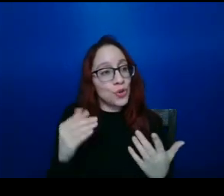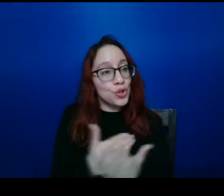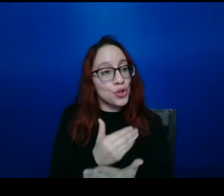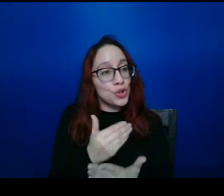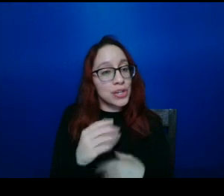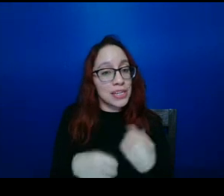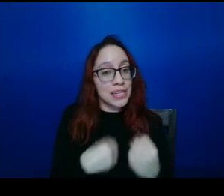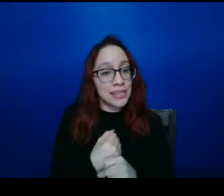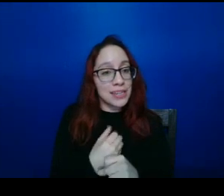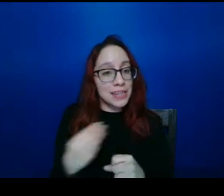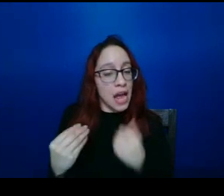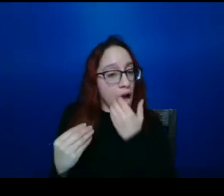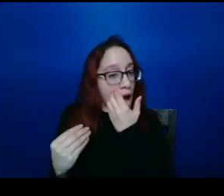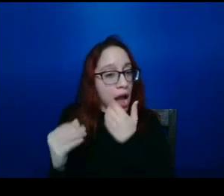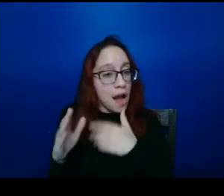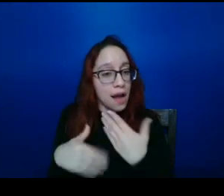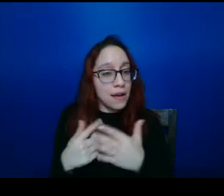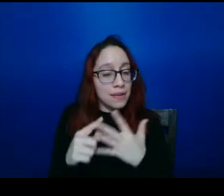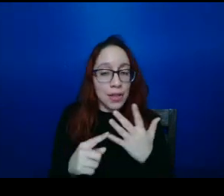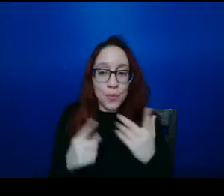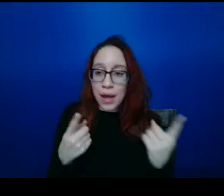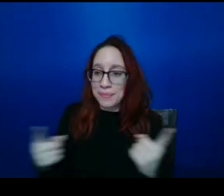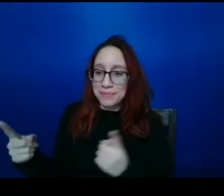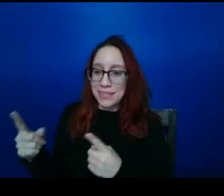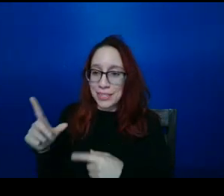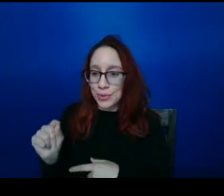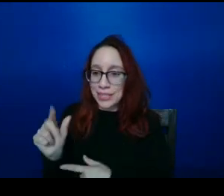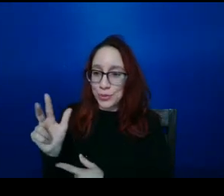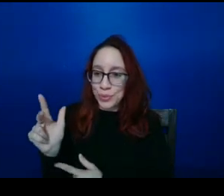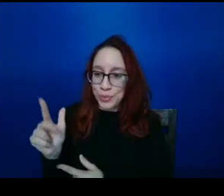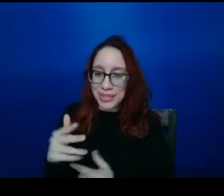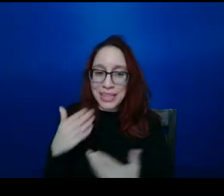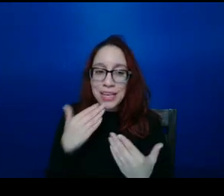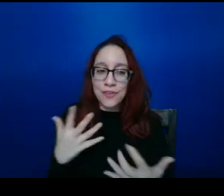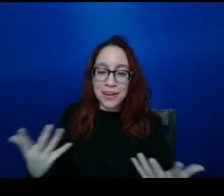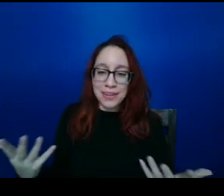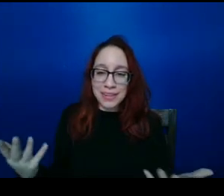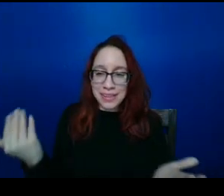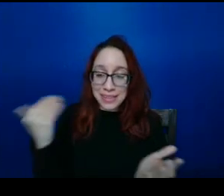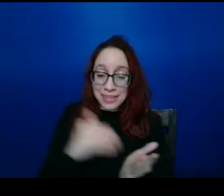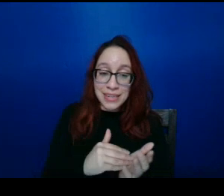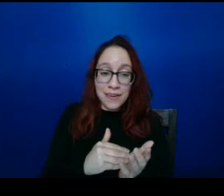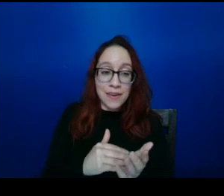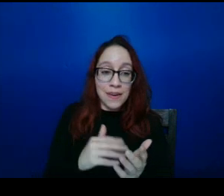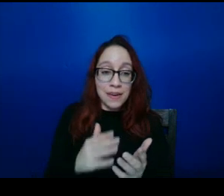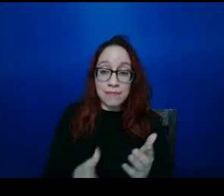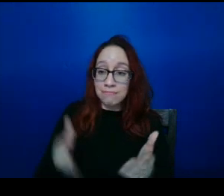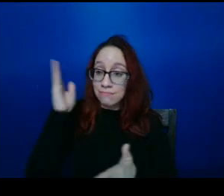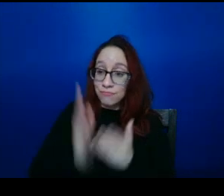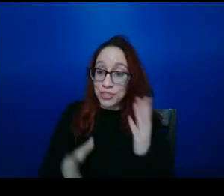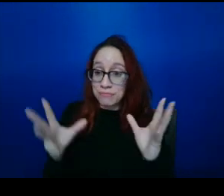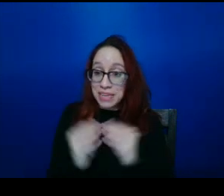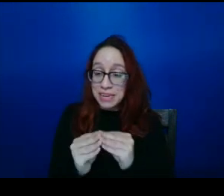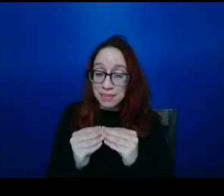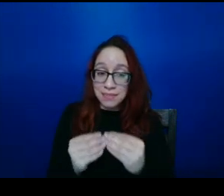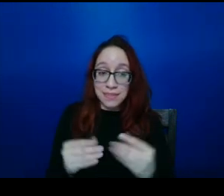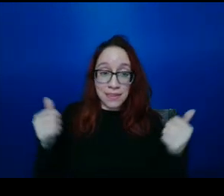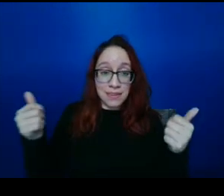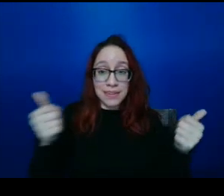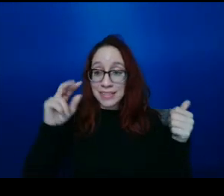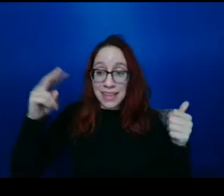year and all the things that will come out of 2023. Thank you again. We have a motion to adjourn. So moved. We have second. A motion and a